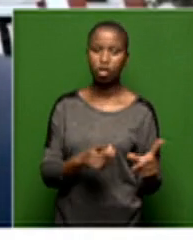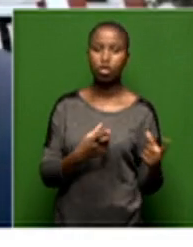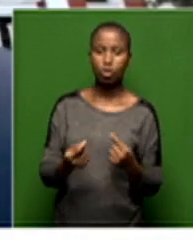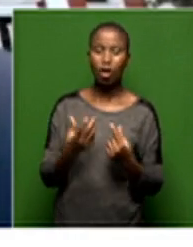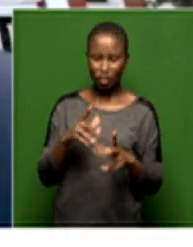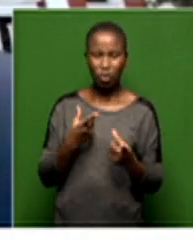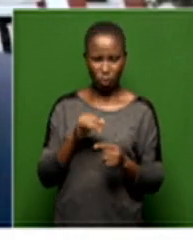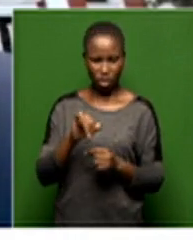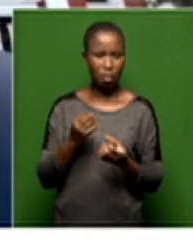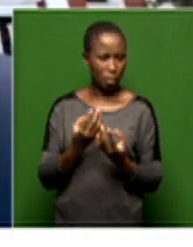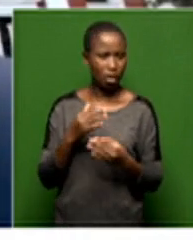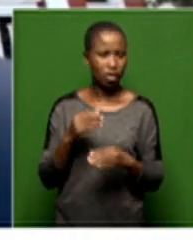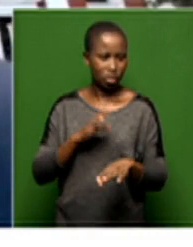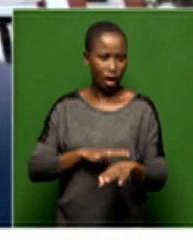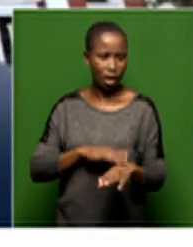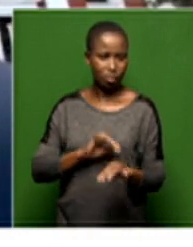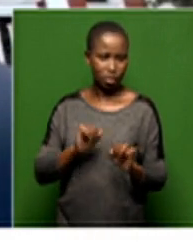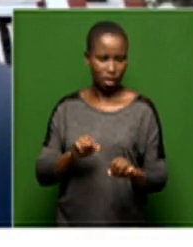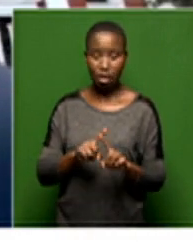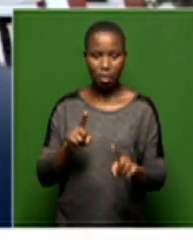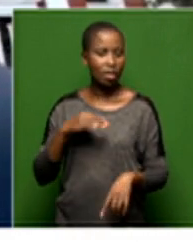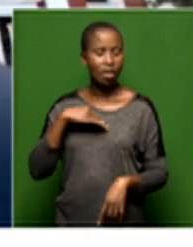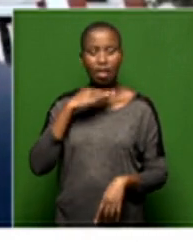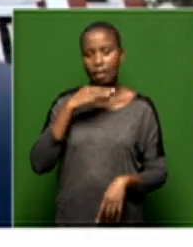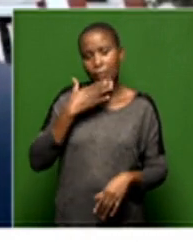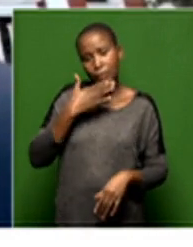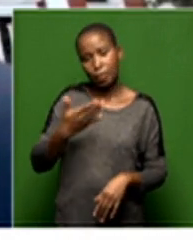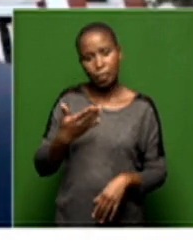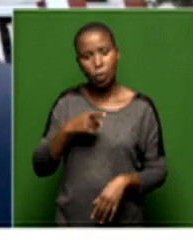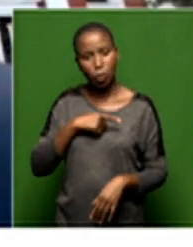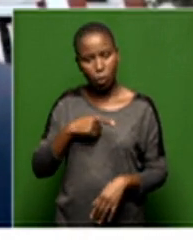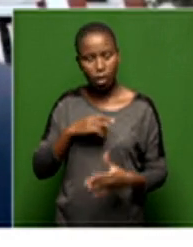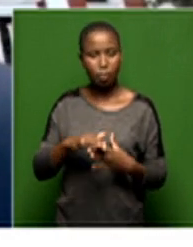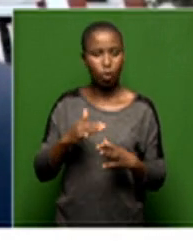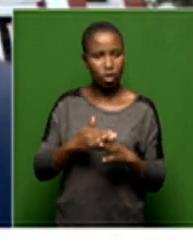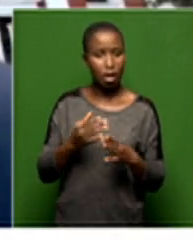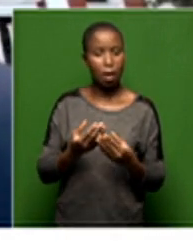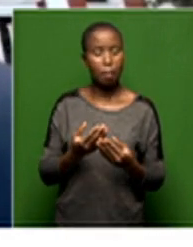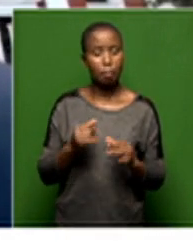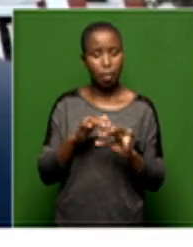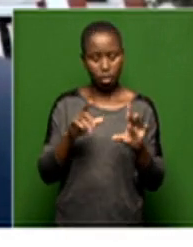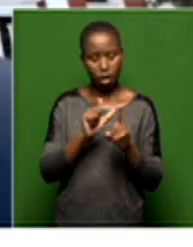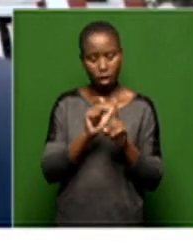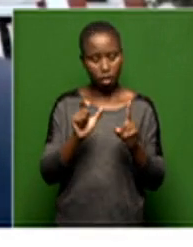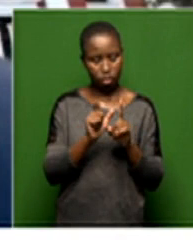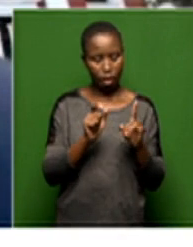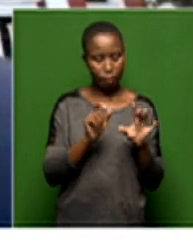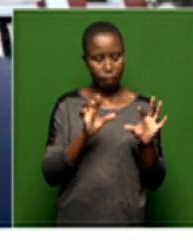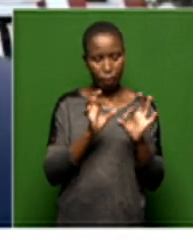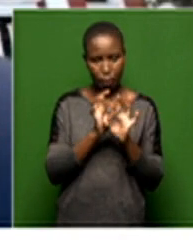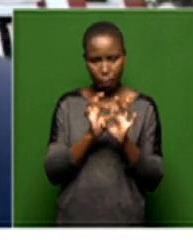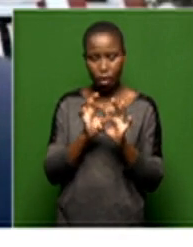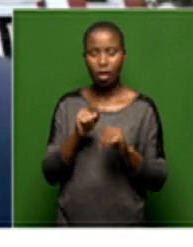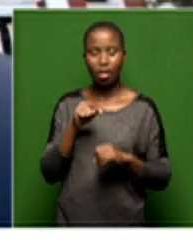of time. It's not enough, because the cultural minority in this country still